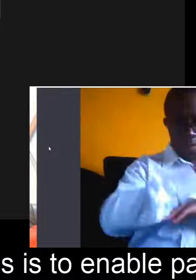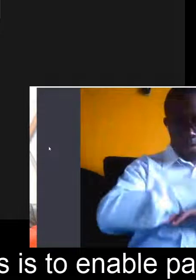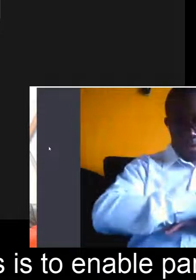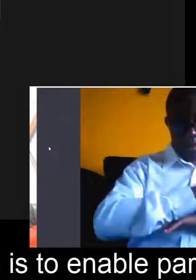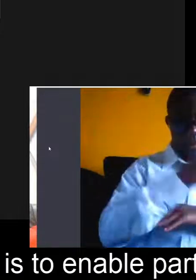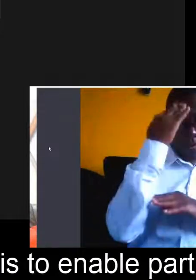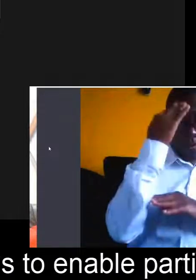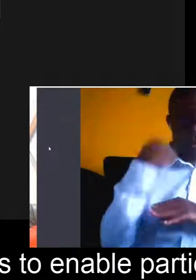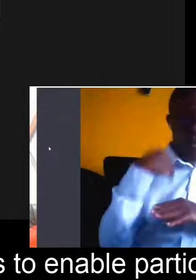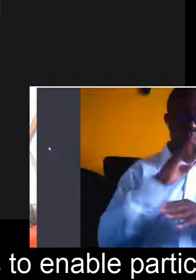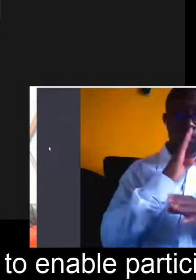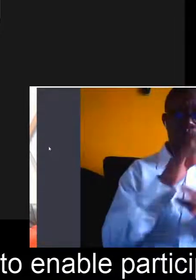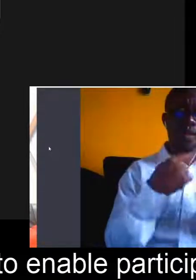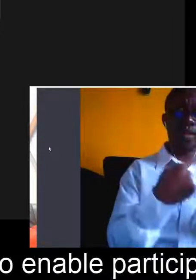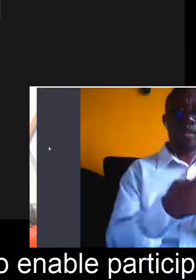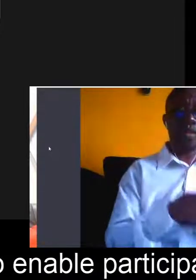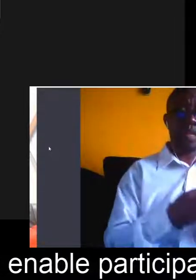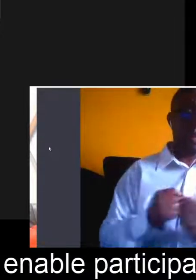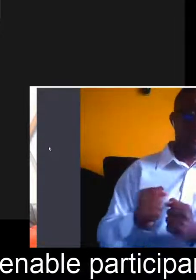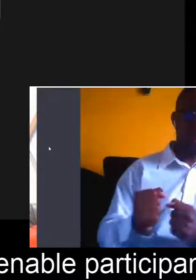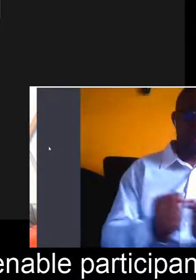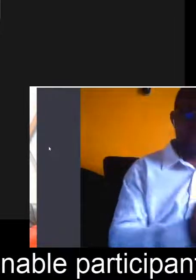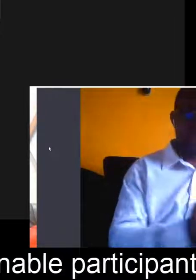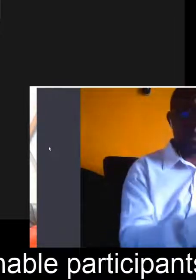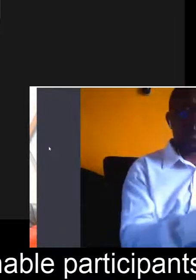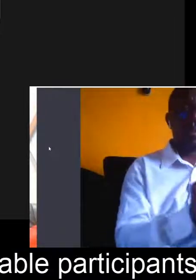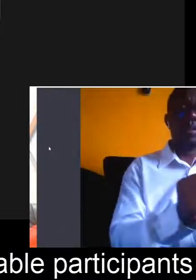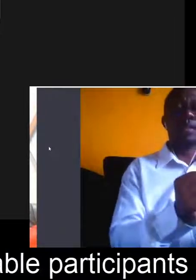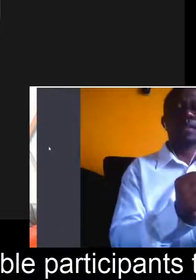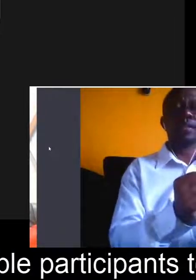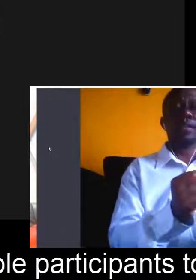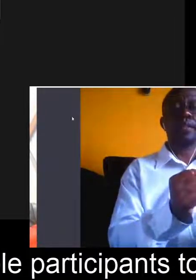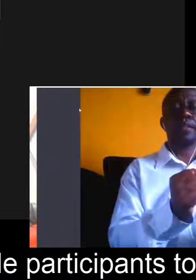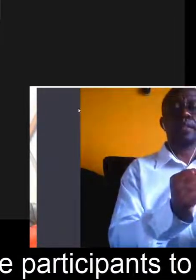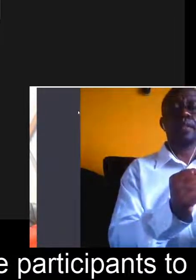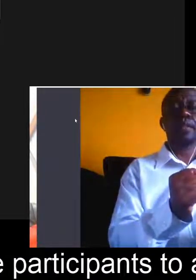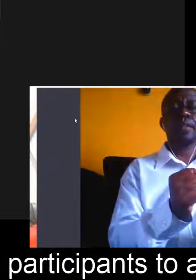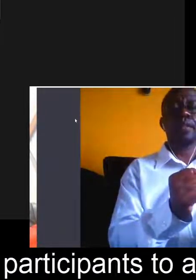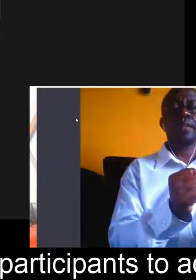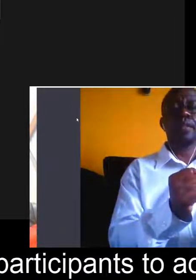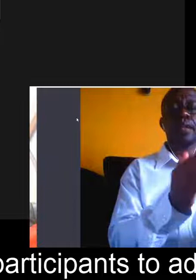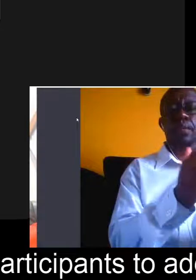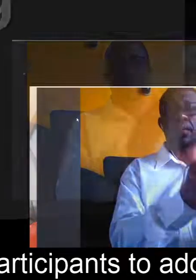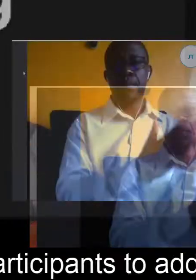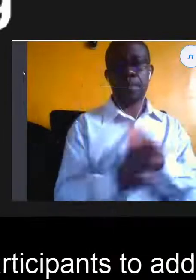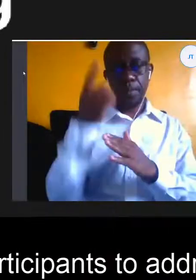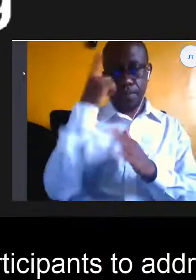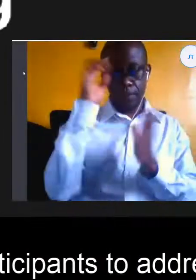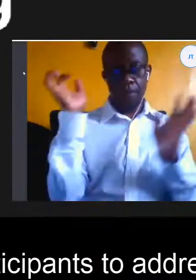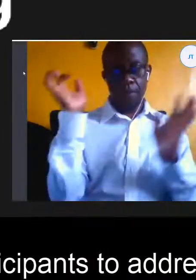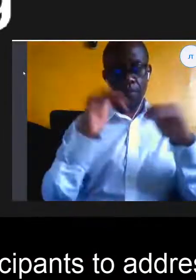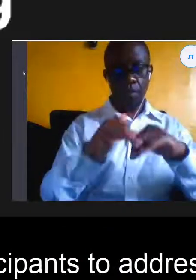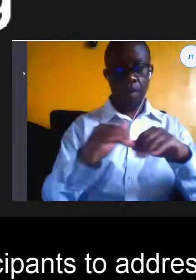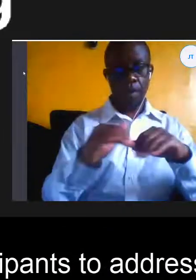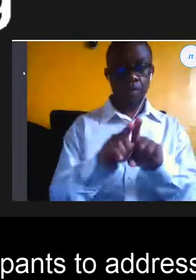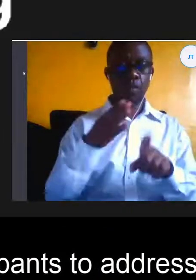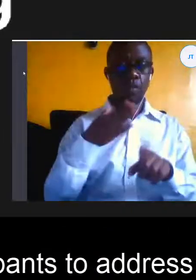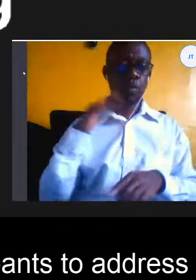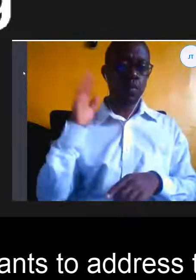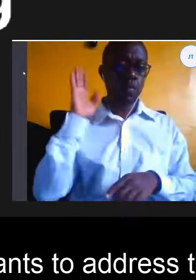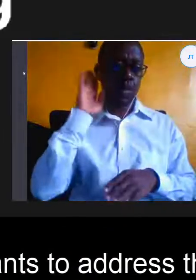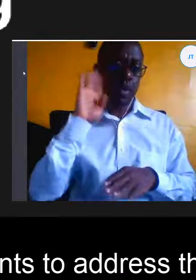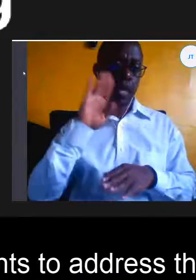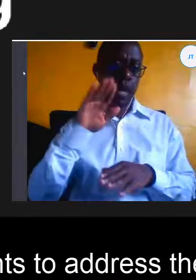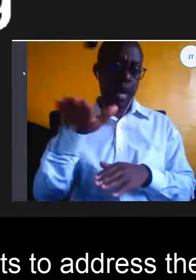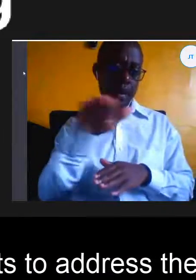to discuss the strategic direction of the forum, and we'd like to also hear around your